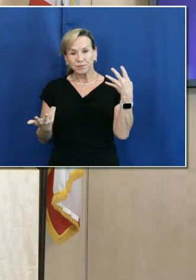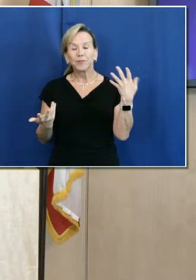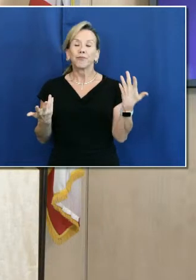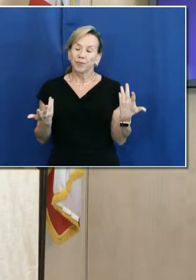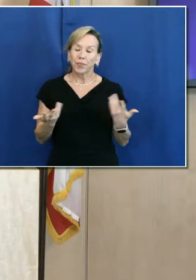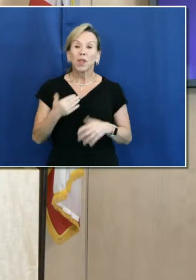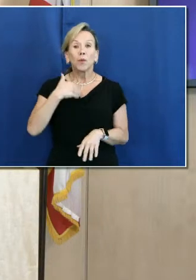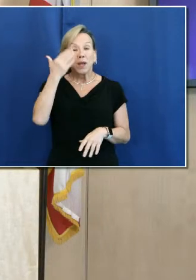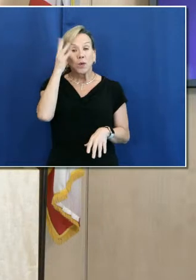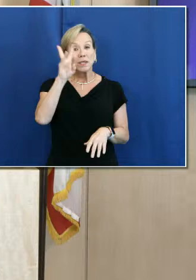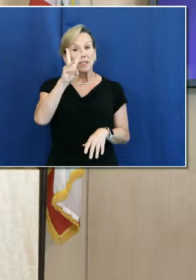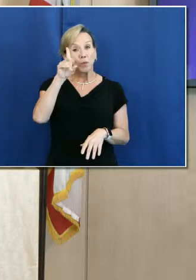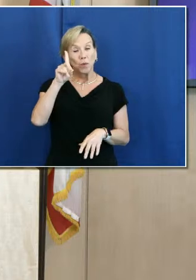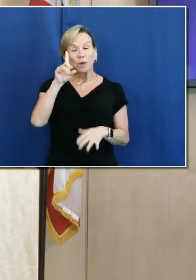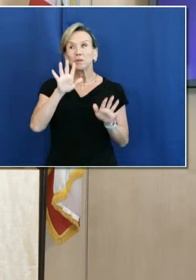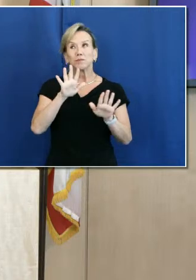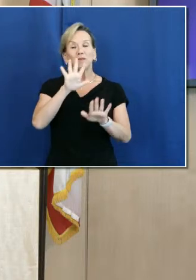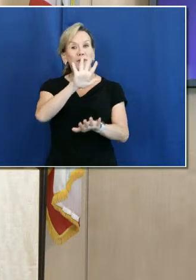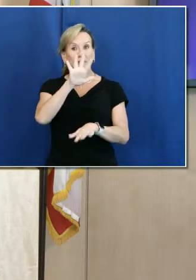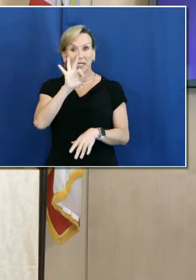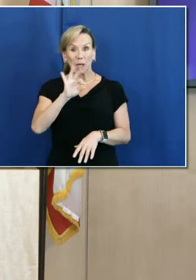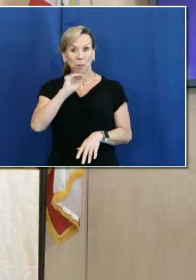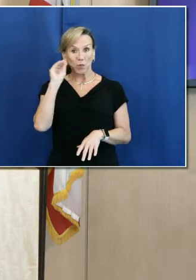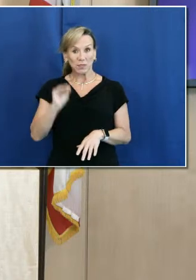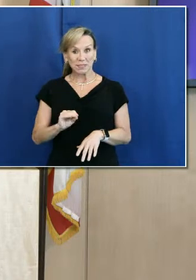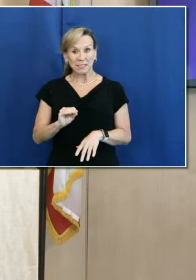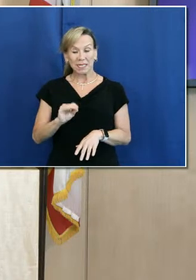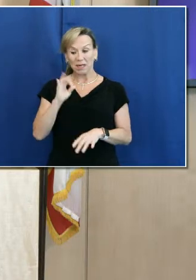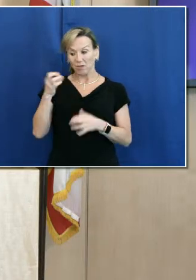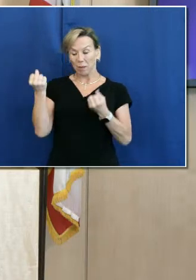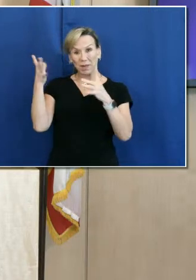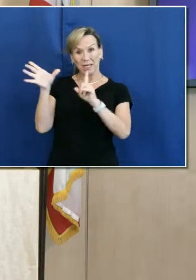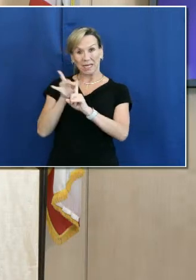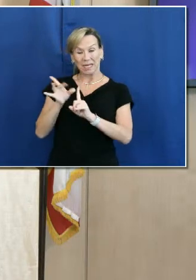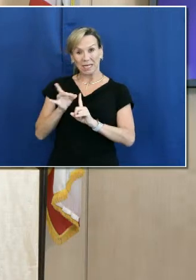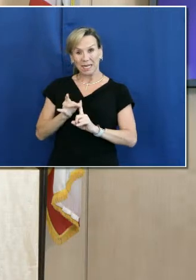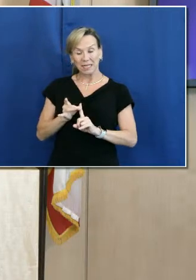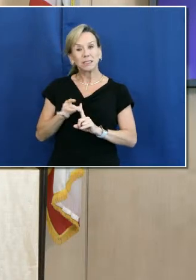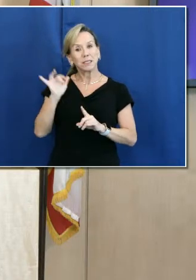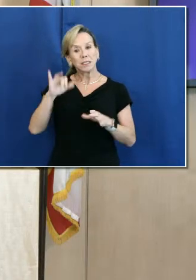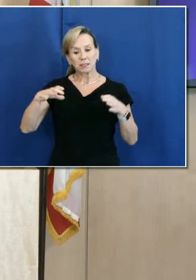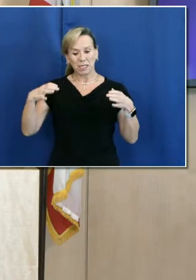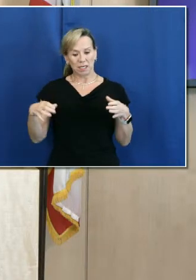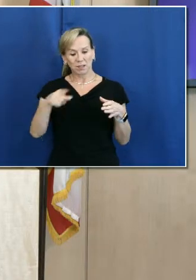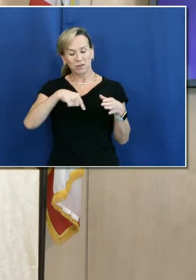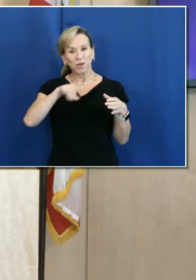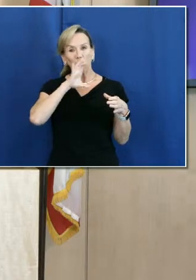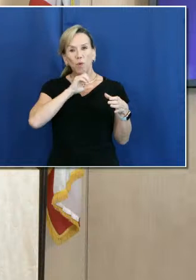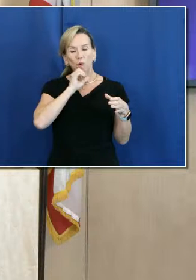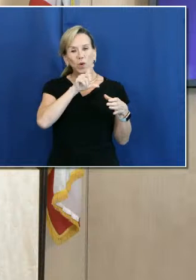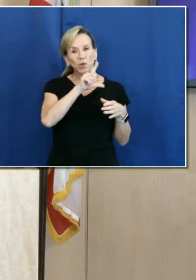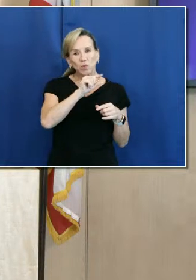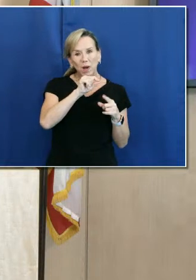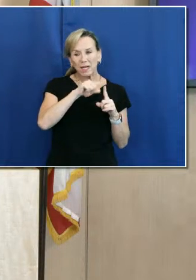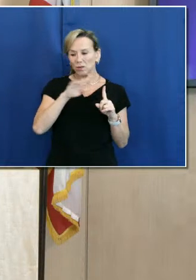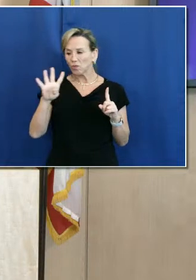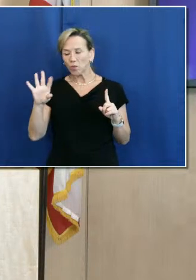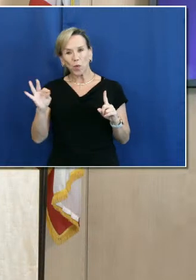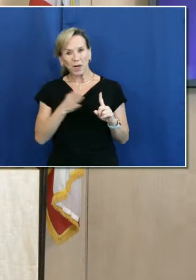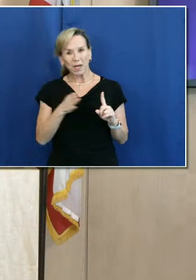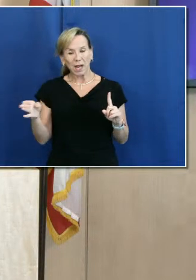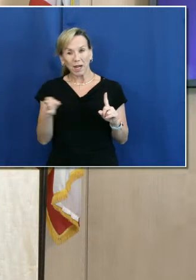61% of, or rather 59% of cases are in that population from 20 to 49 years of age, and of